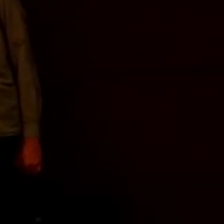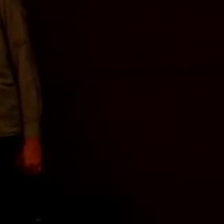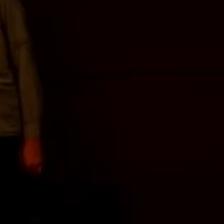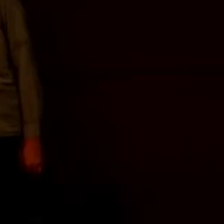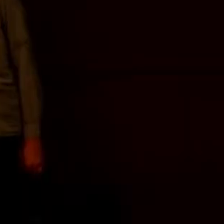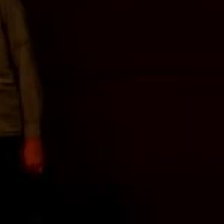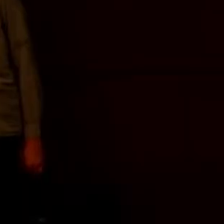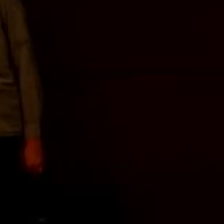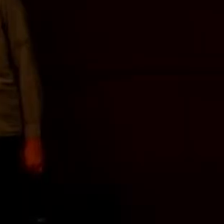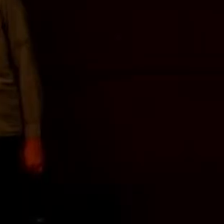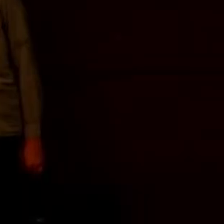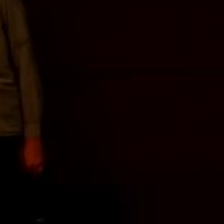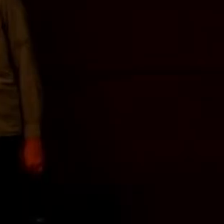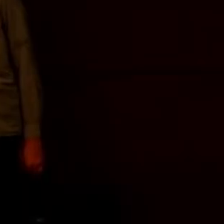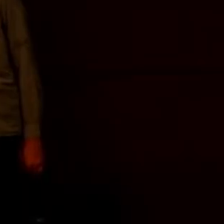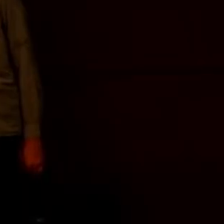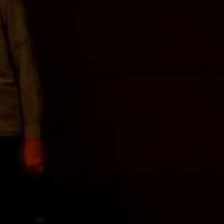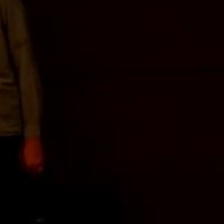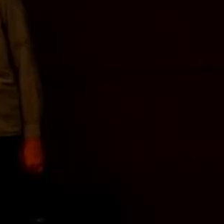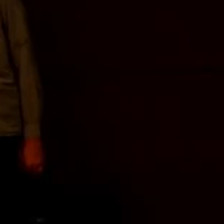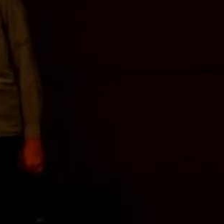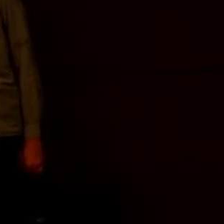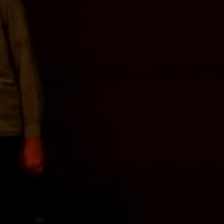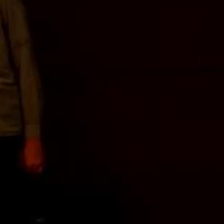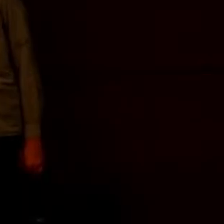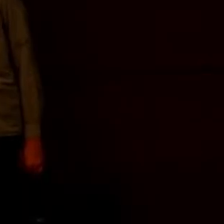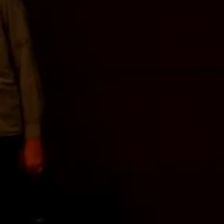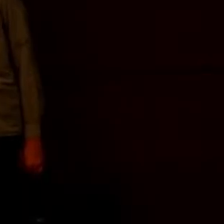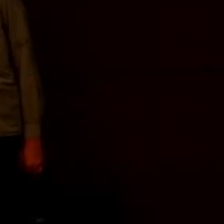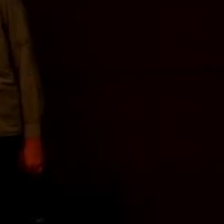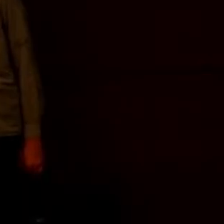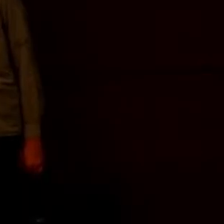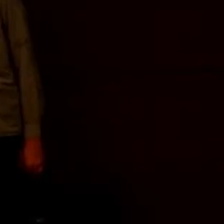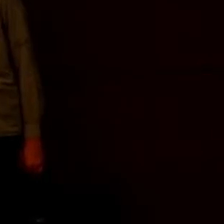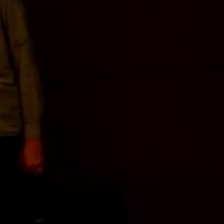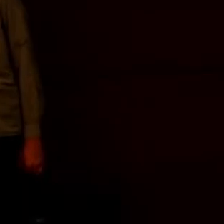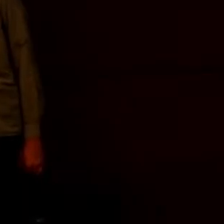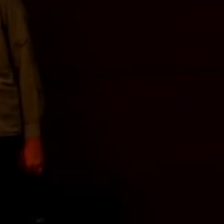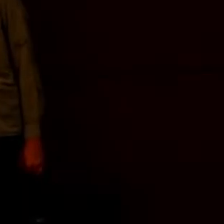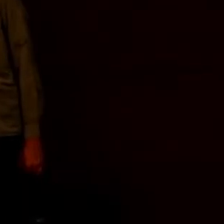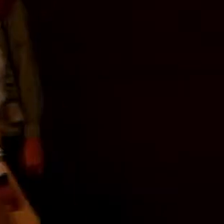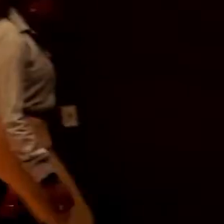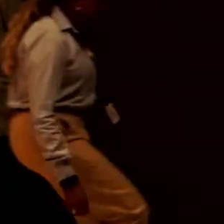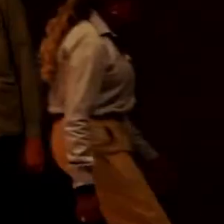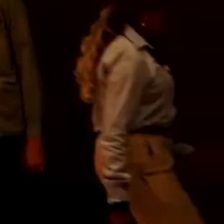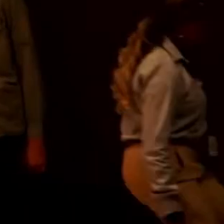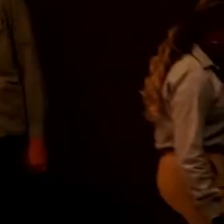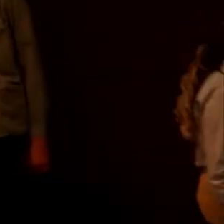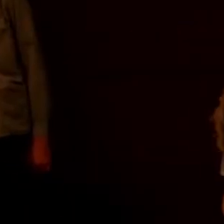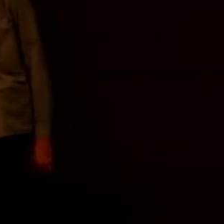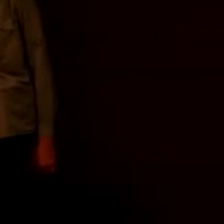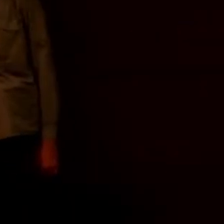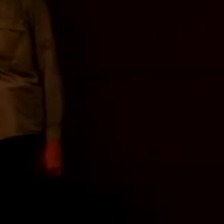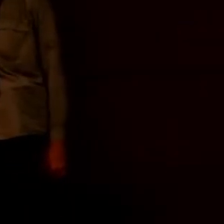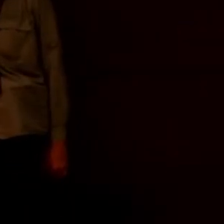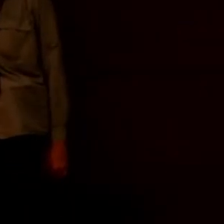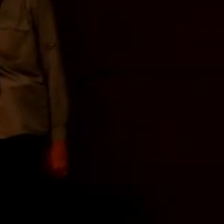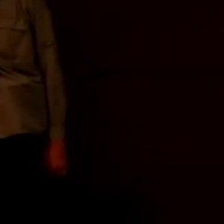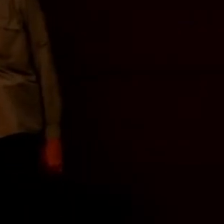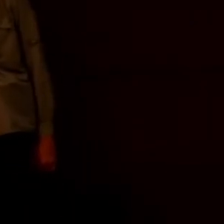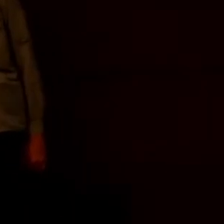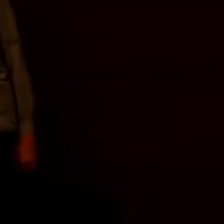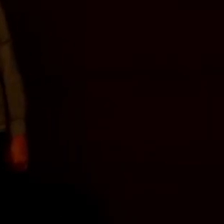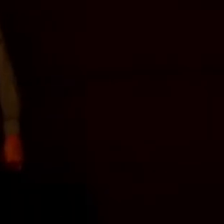to recognize ourselves in the stories of others. Let's please be careful with